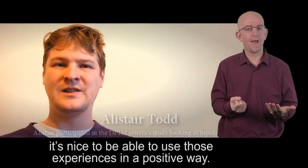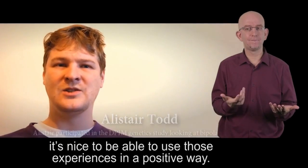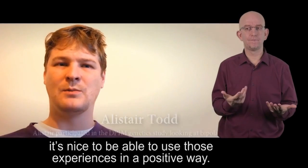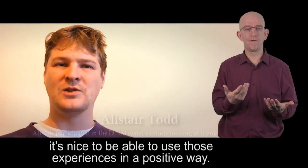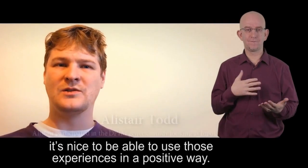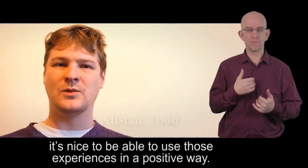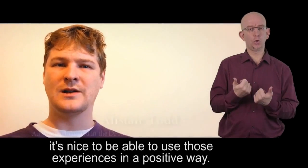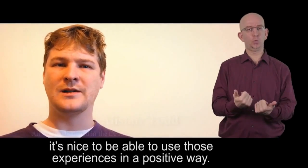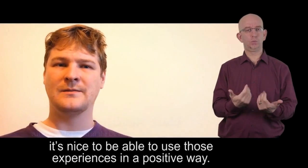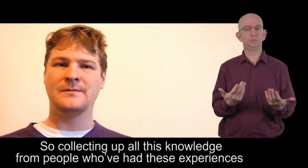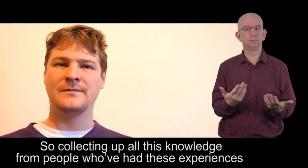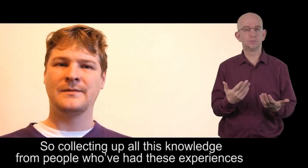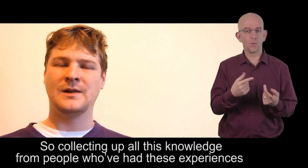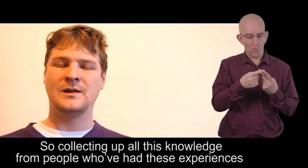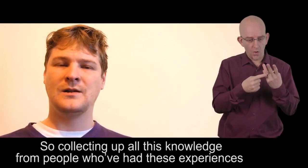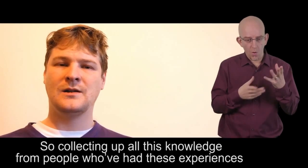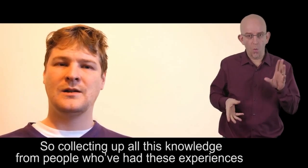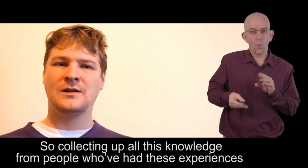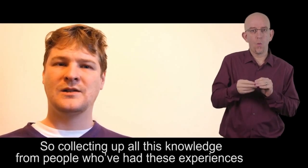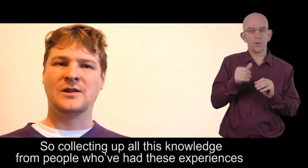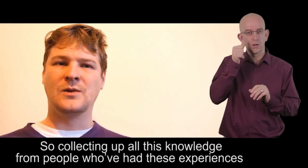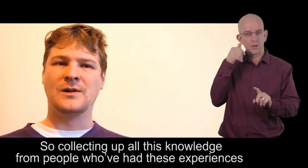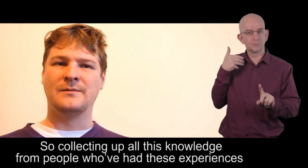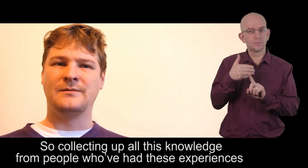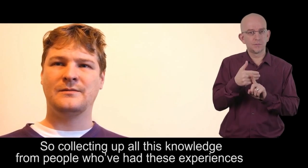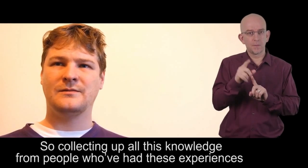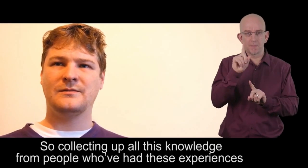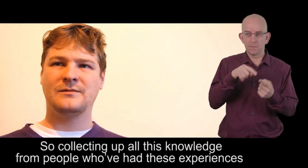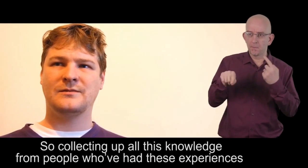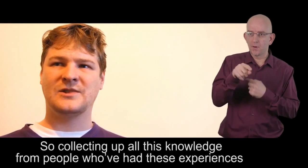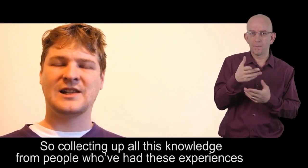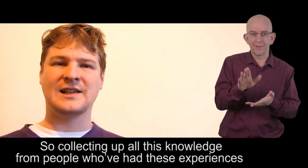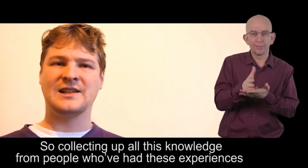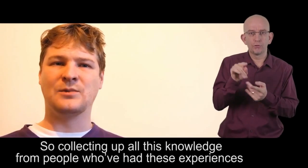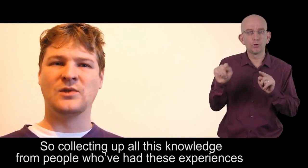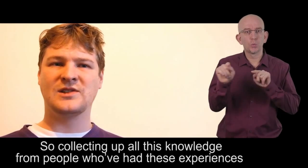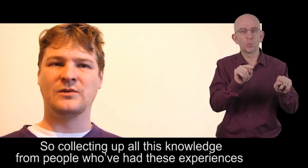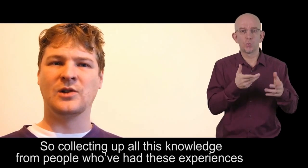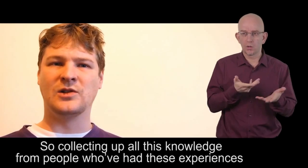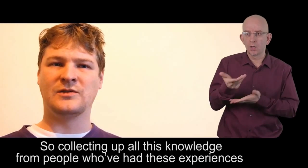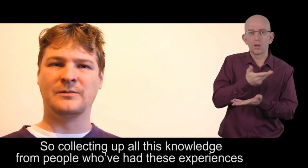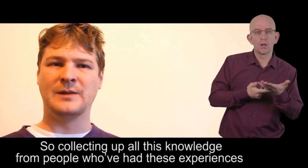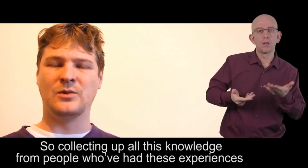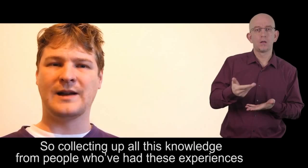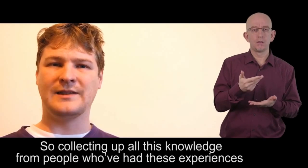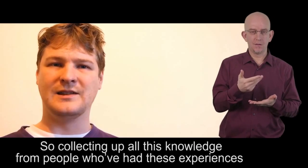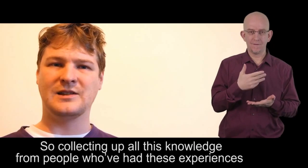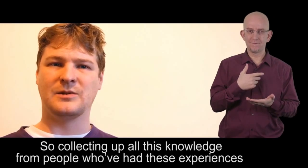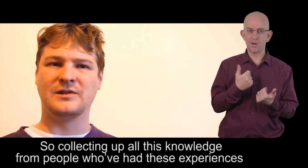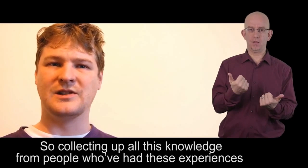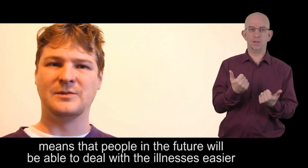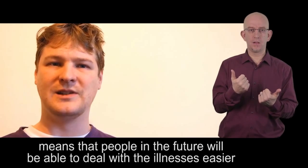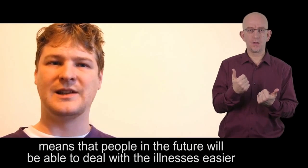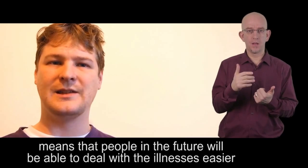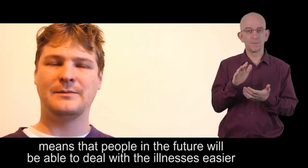into a positive way so just collecting up all this sort of knowledge from people who've had these